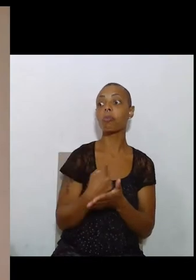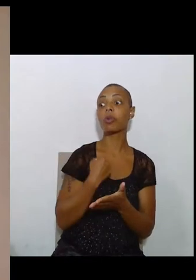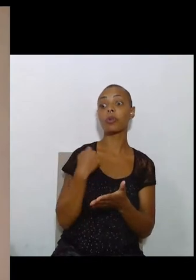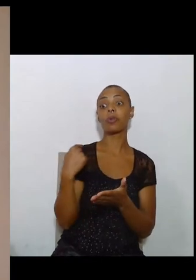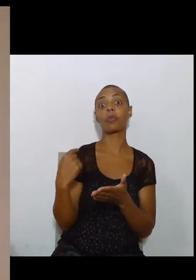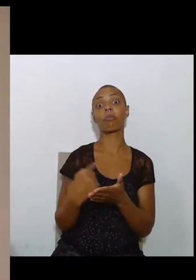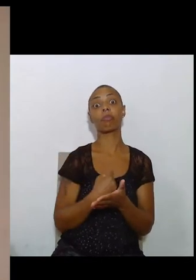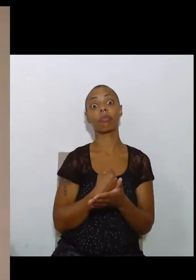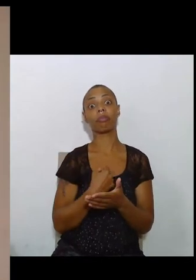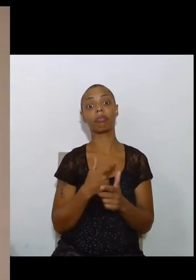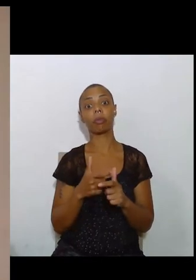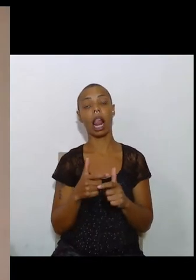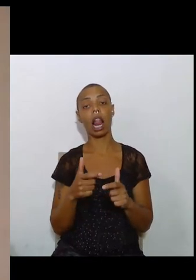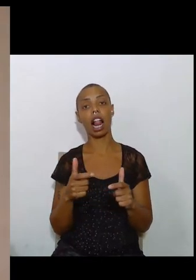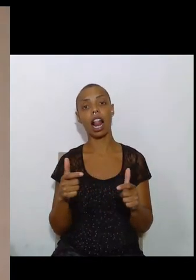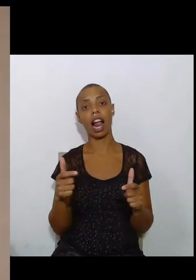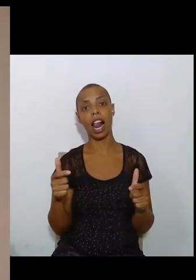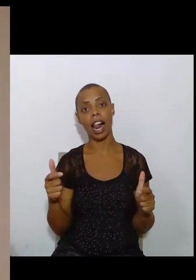person was